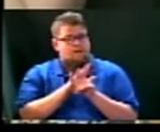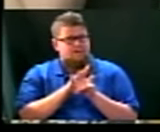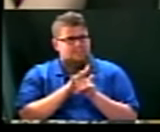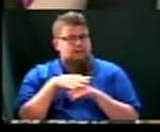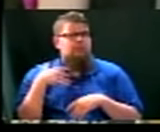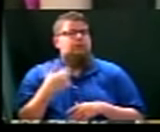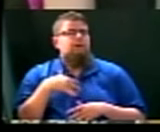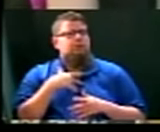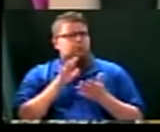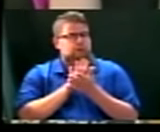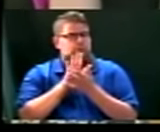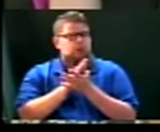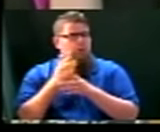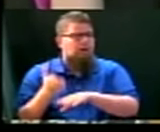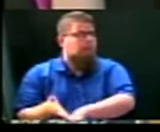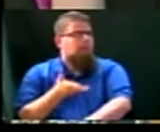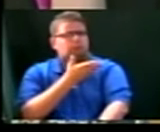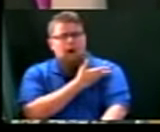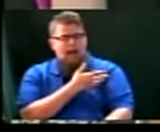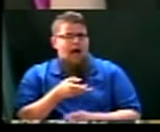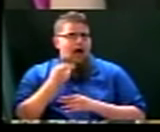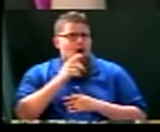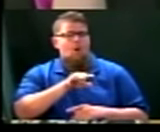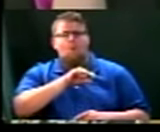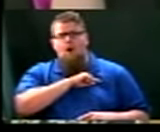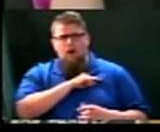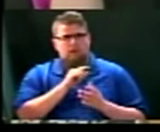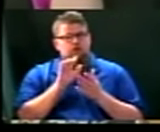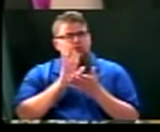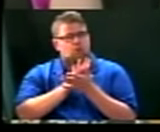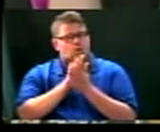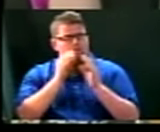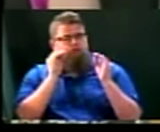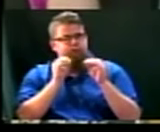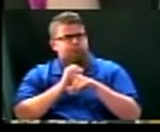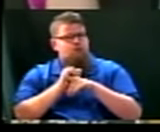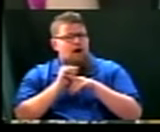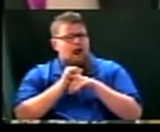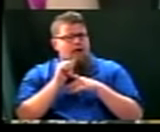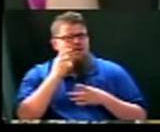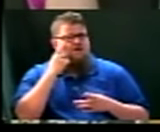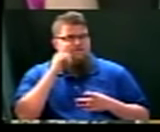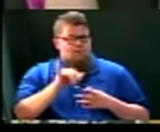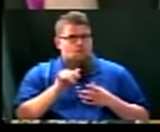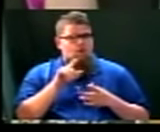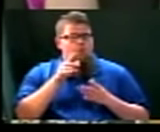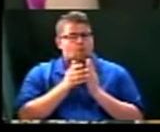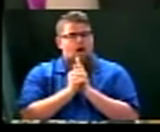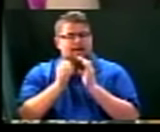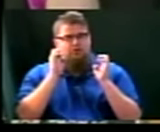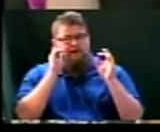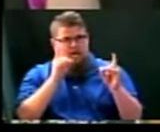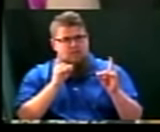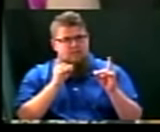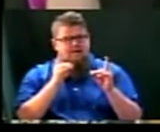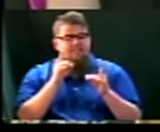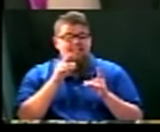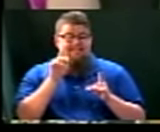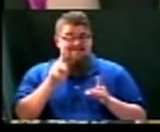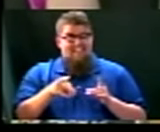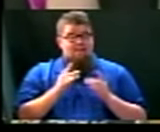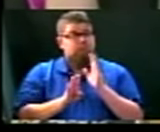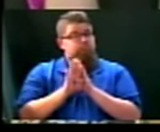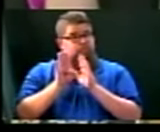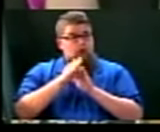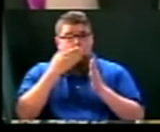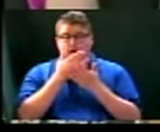significant progress toward high-quality practices in alternative education. The school's mission is to foster supportive relationship in a safe, caring,